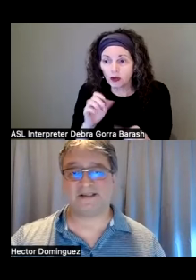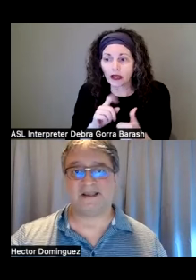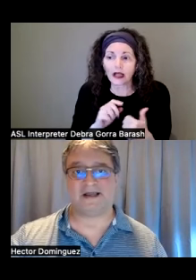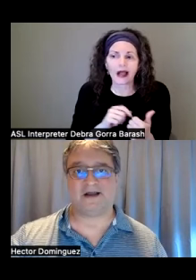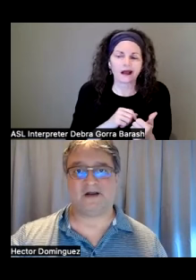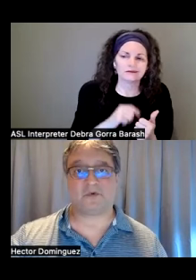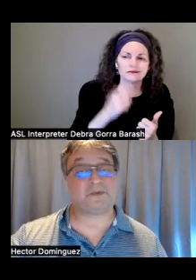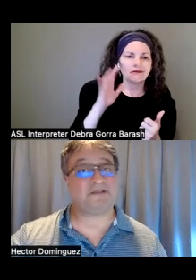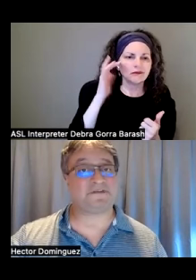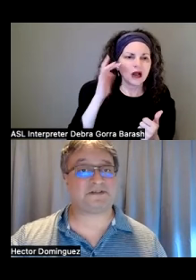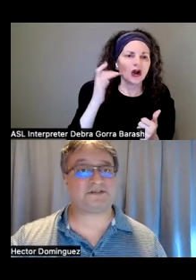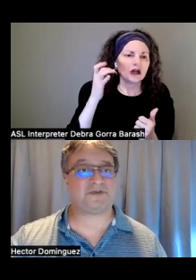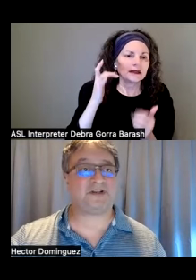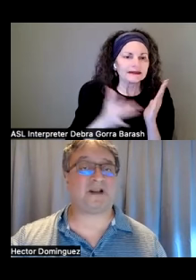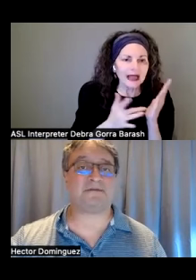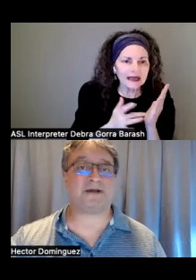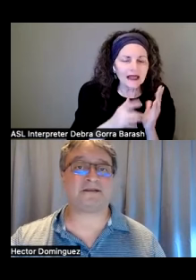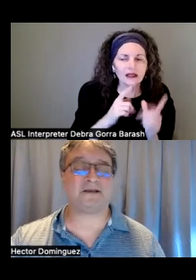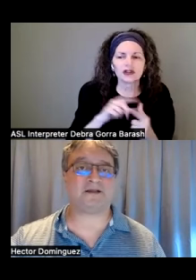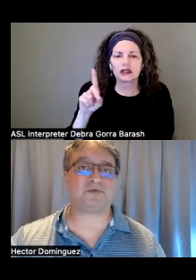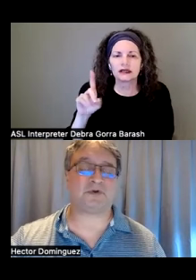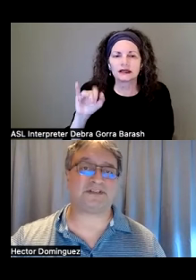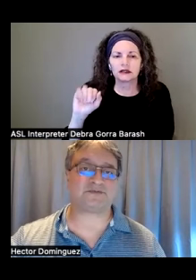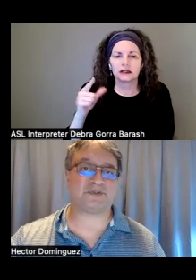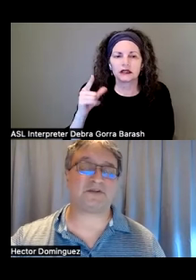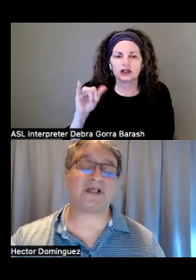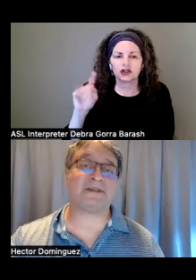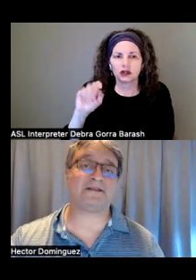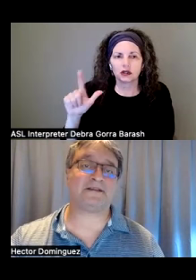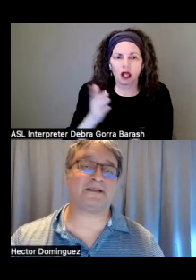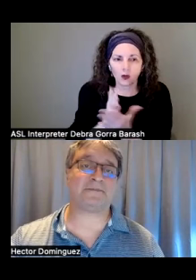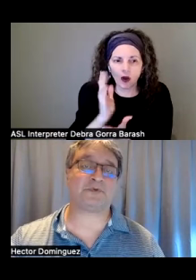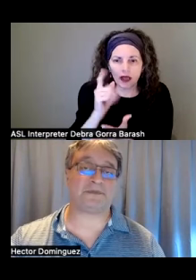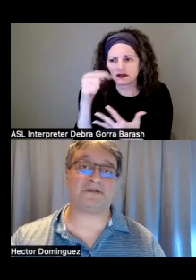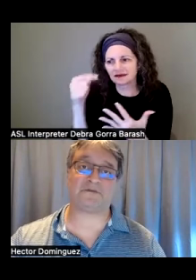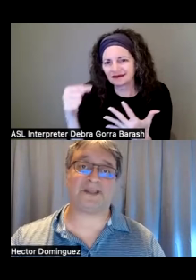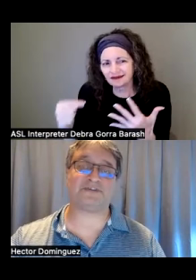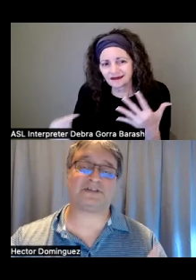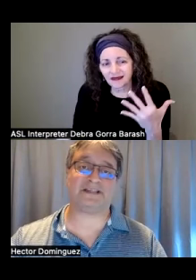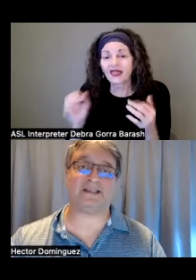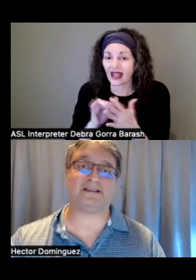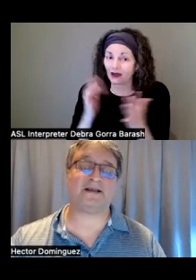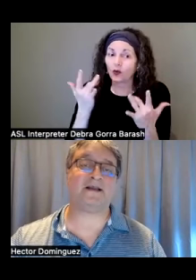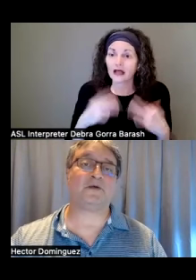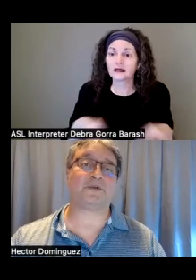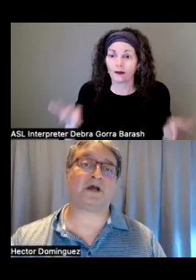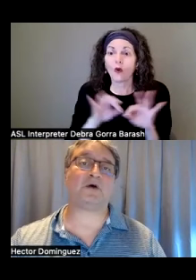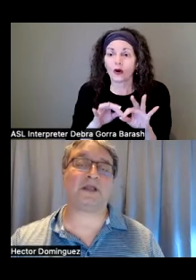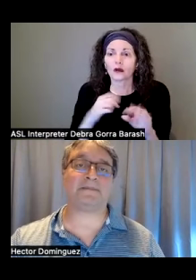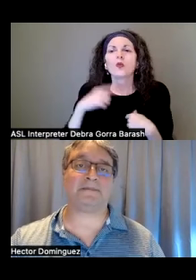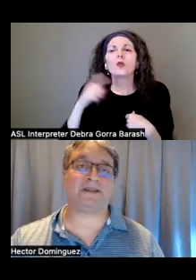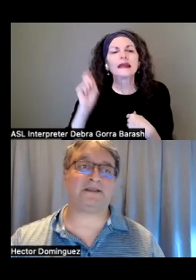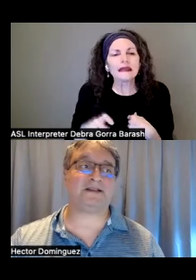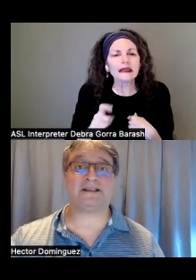rights, we believe is really relevant to all these. Without having the proper information and data,